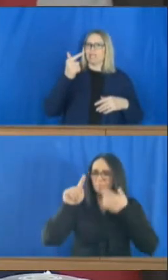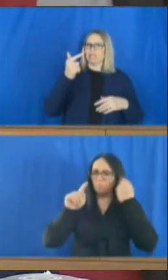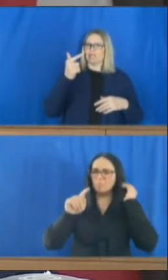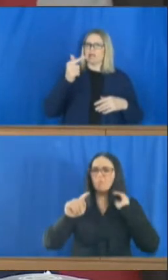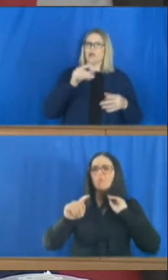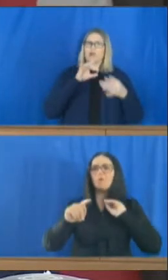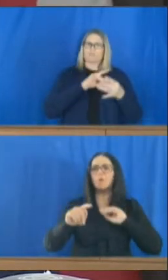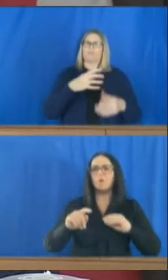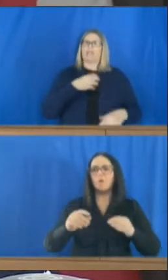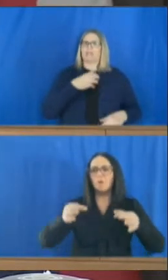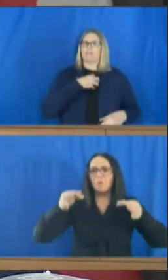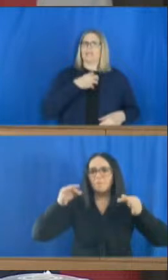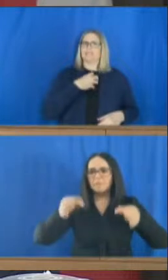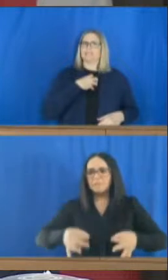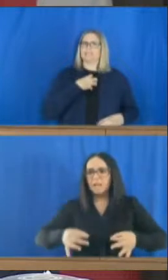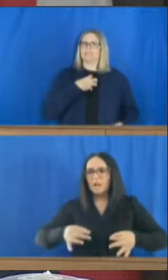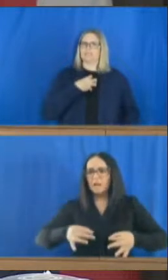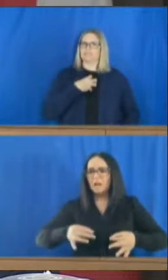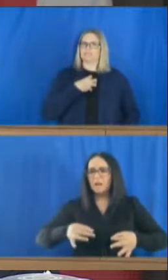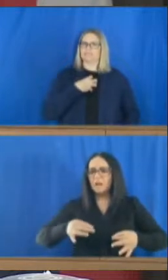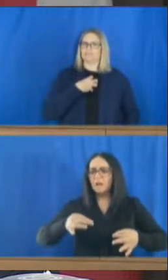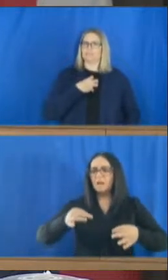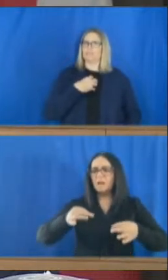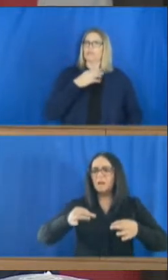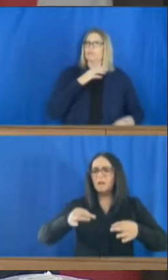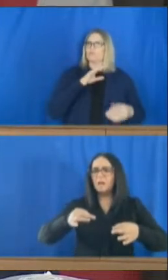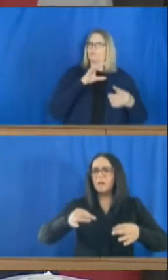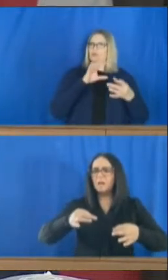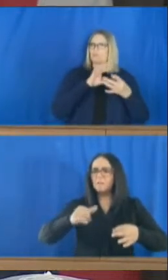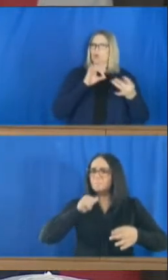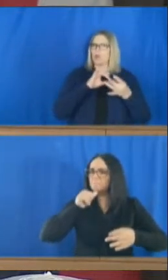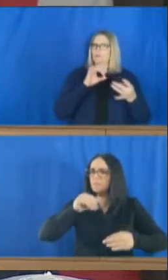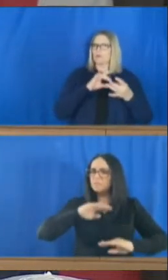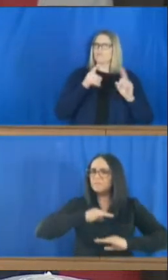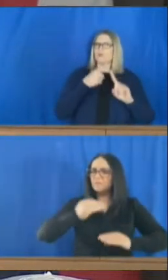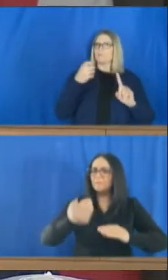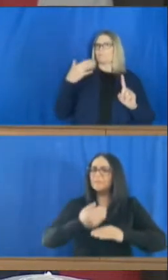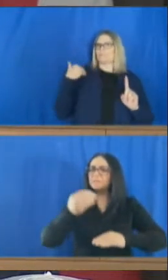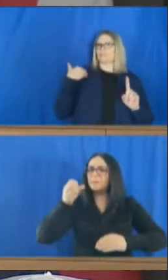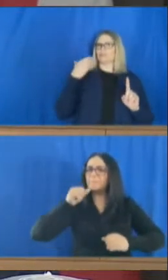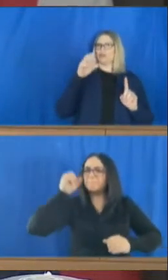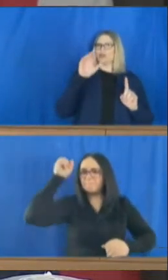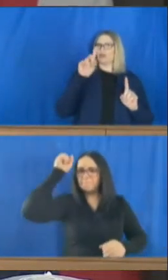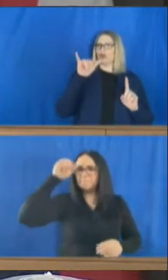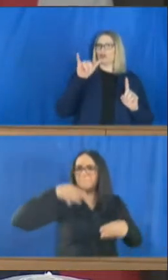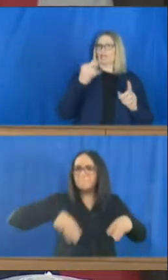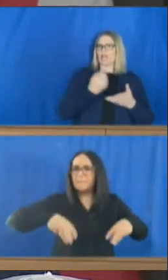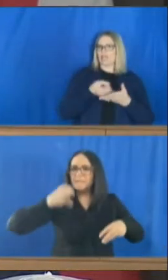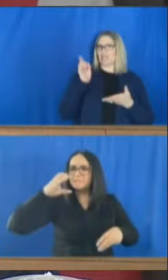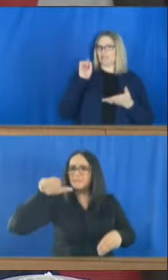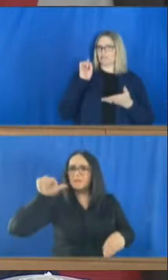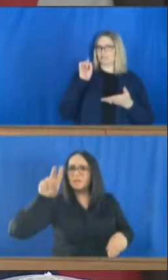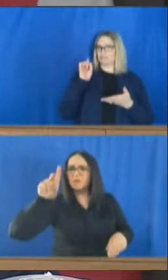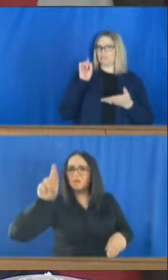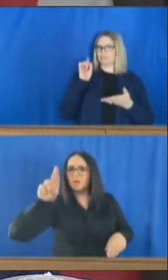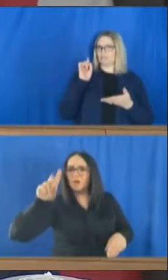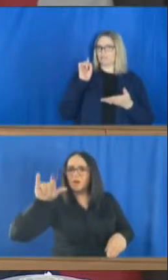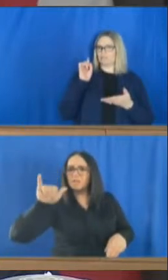message about the Saturday planned protest at that point. Minister Carty criticized the police's